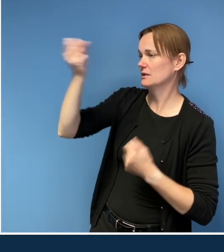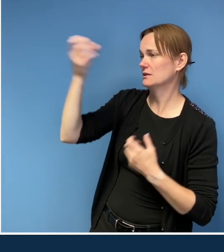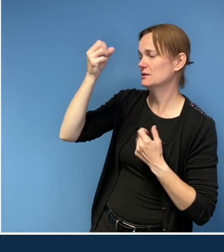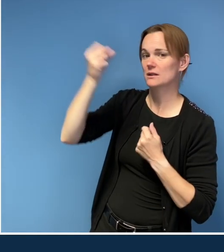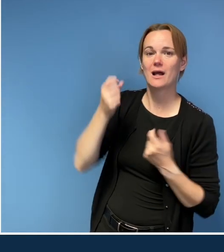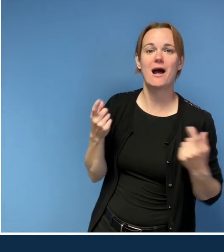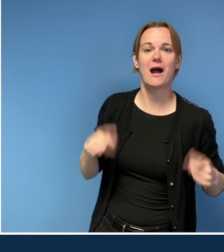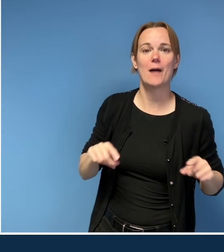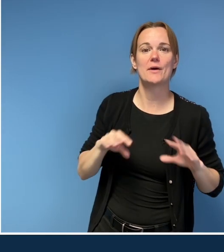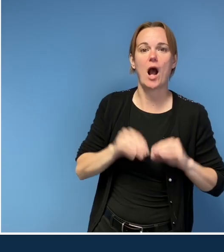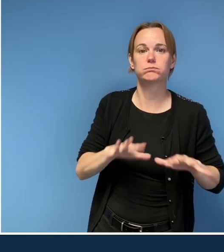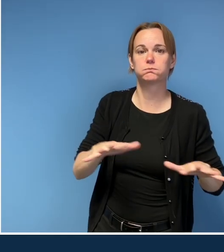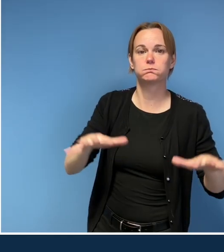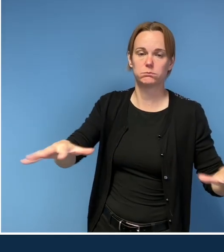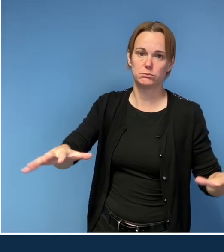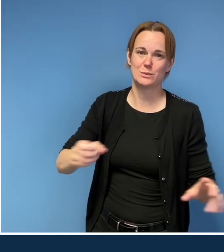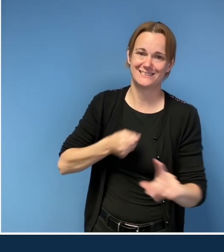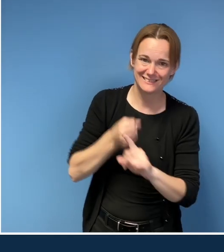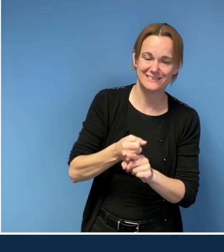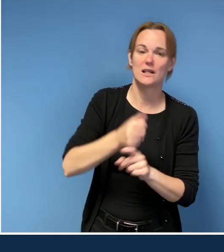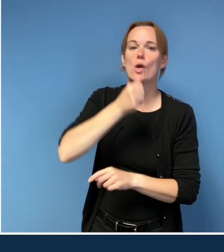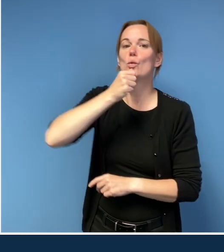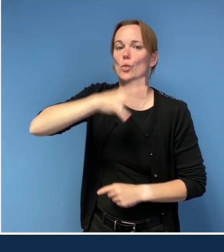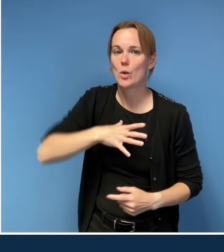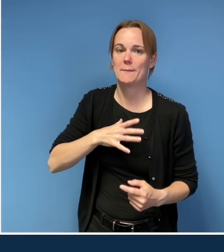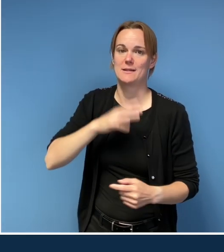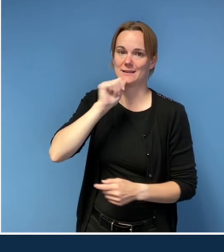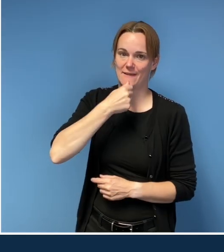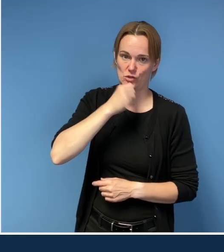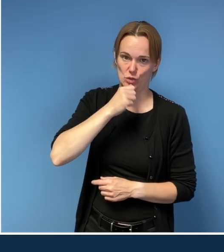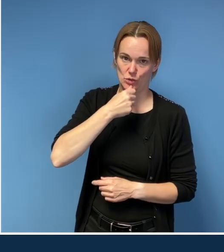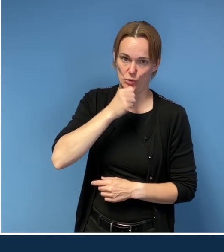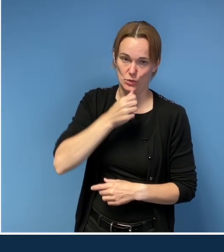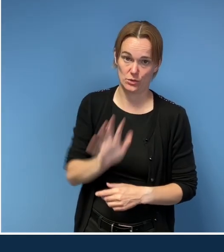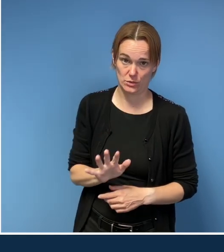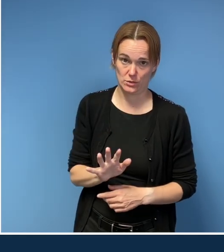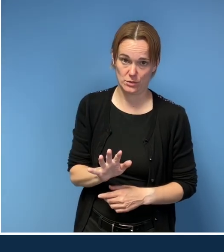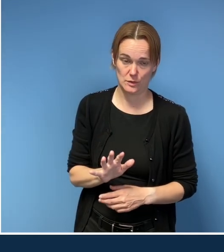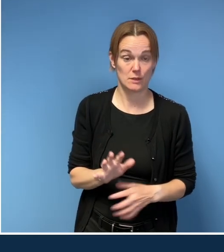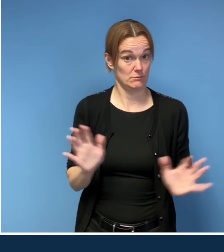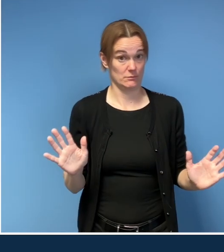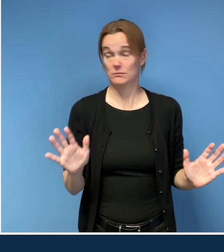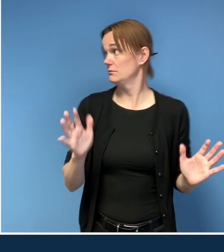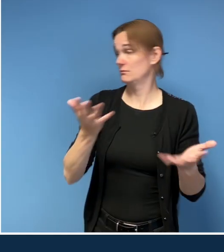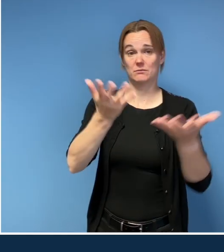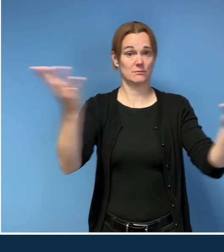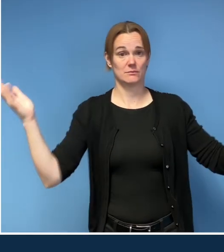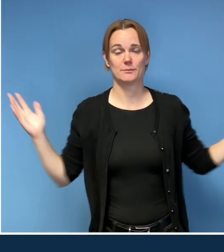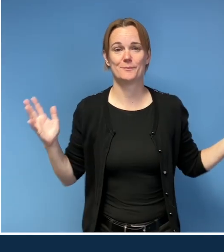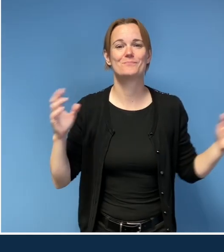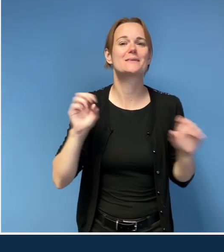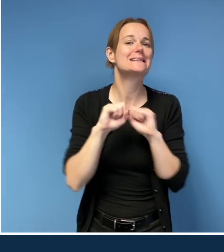risk and they become the collateral damage. And if you know anything about society, women are the givers